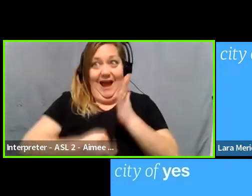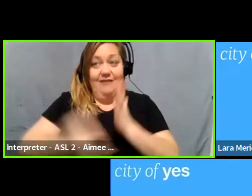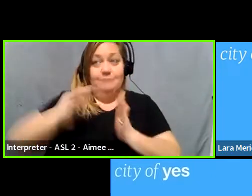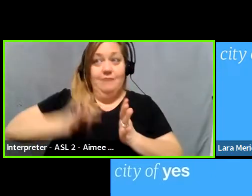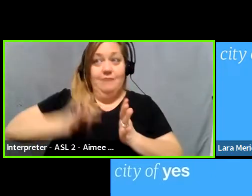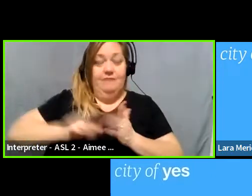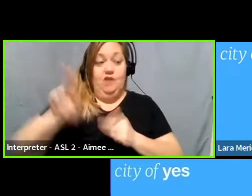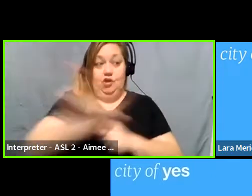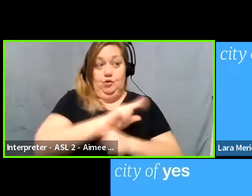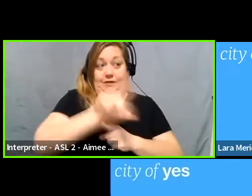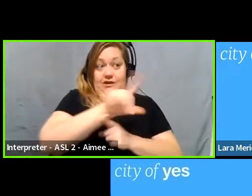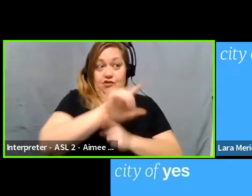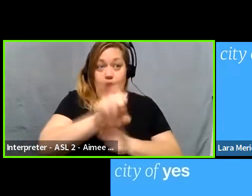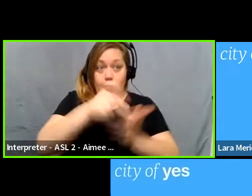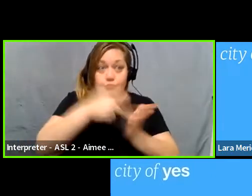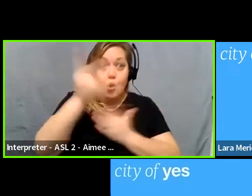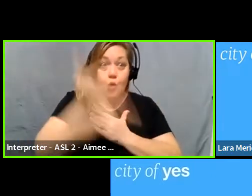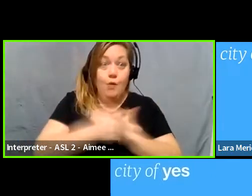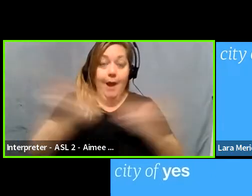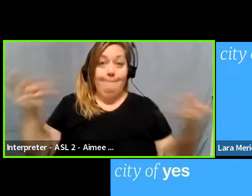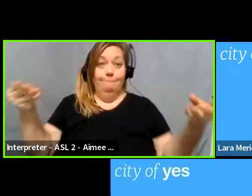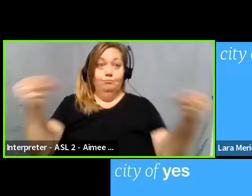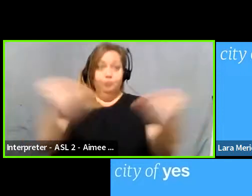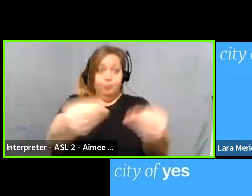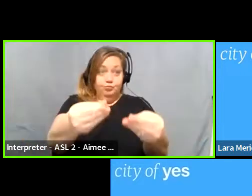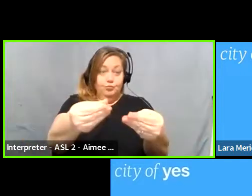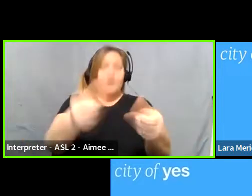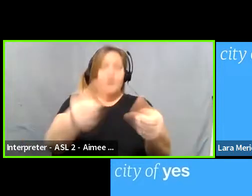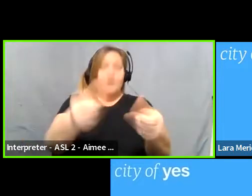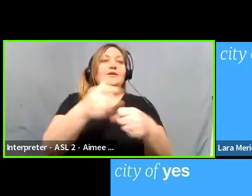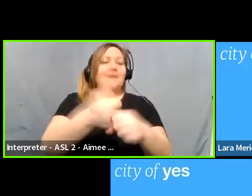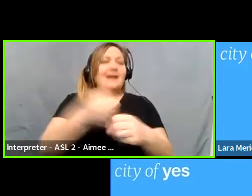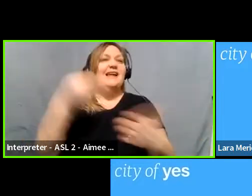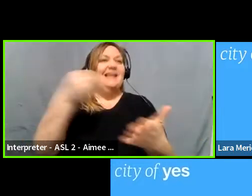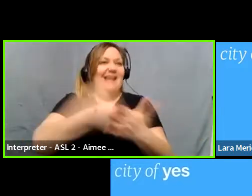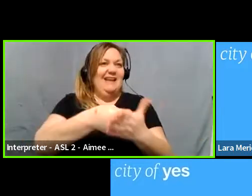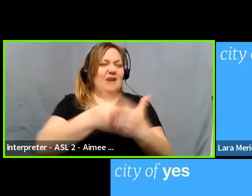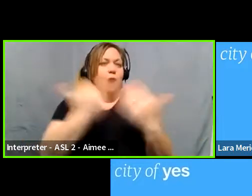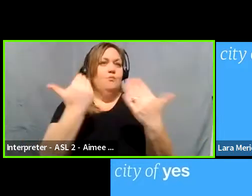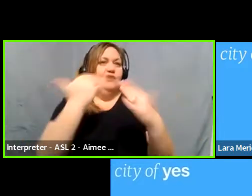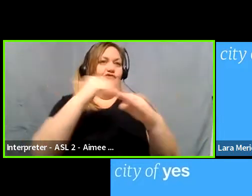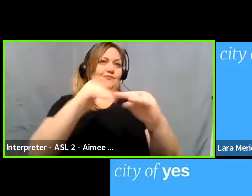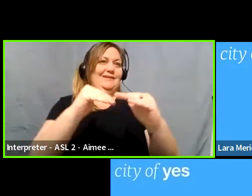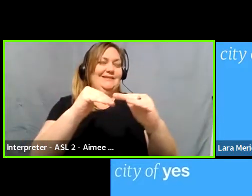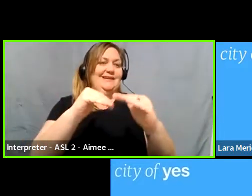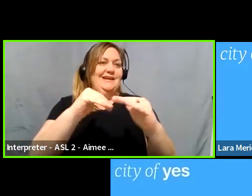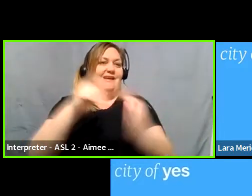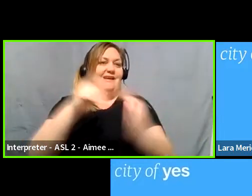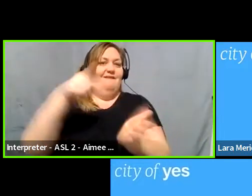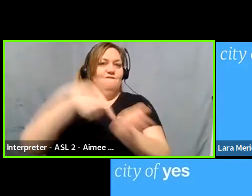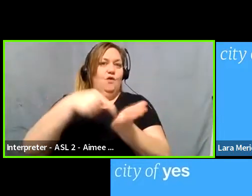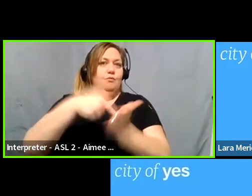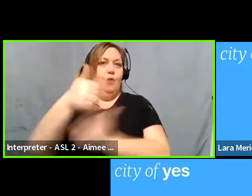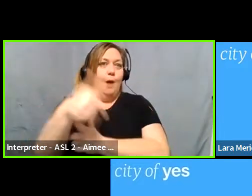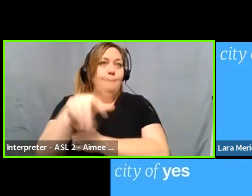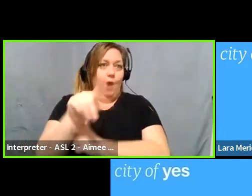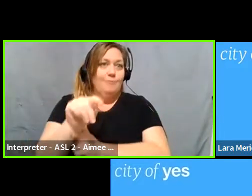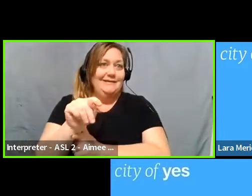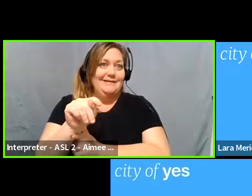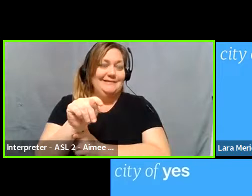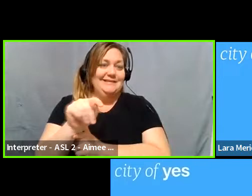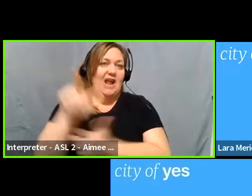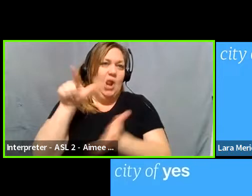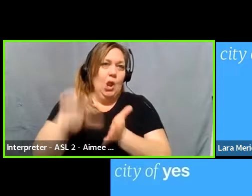using the zoning program, you're getting, uh, income restricted, affordable, um, you know, apartments, um, at, it,